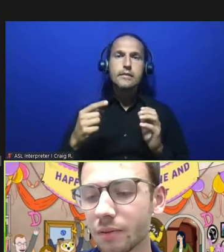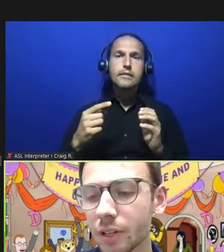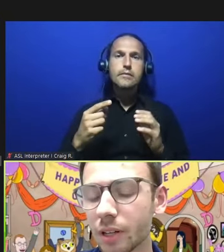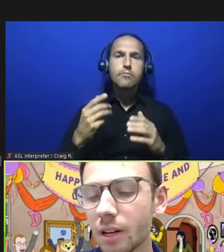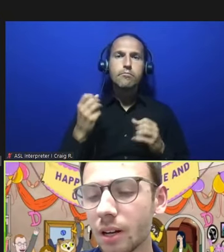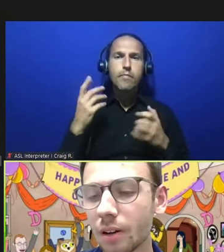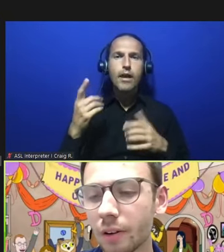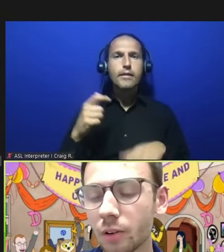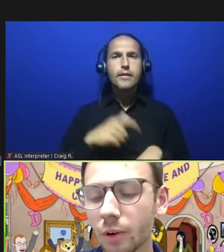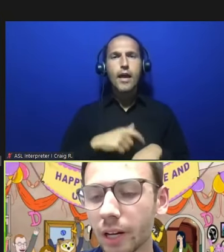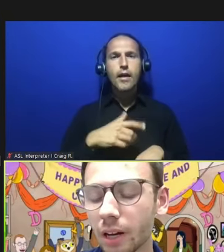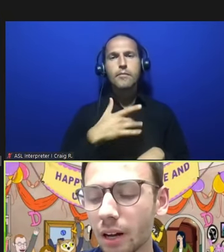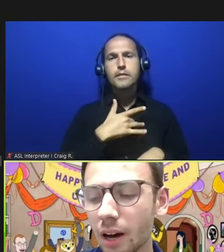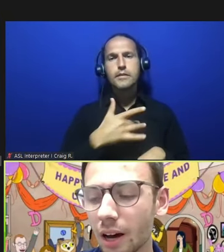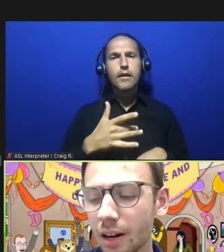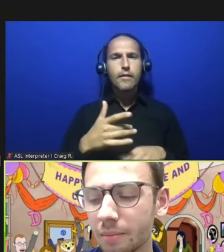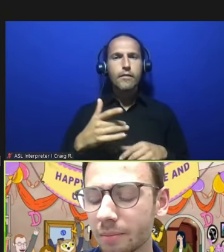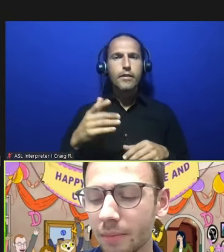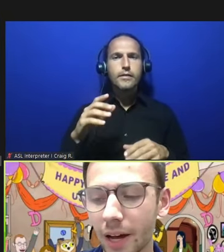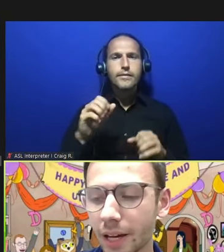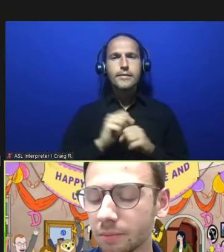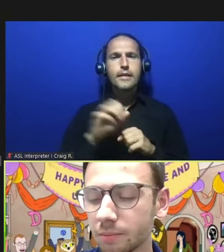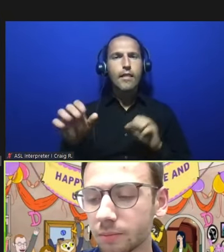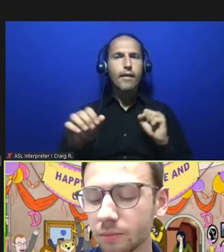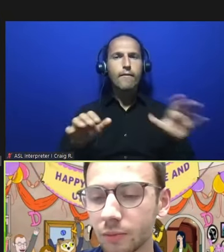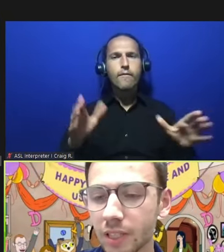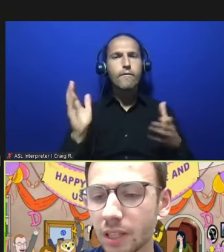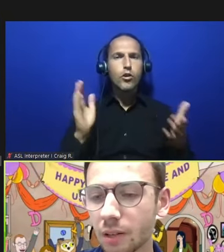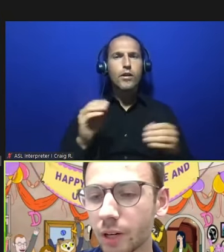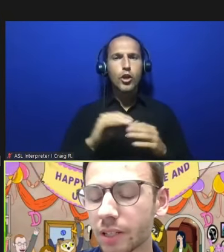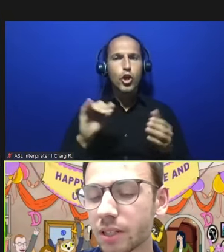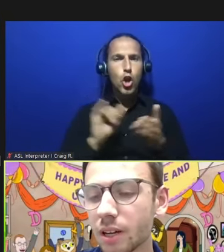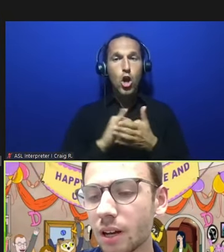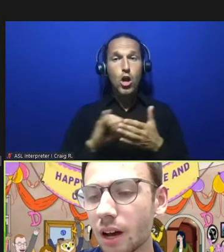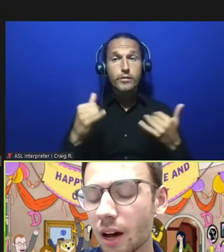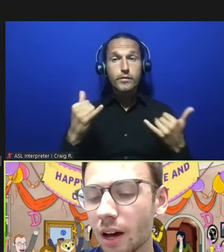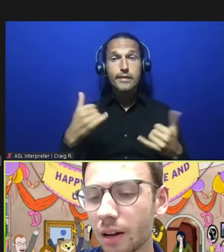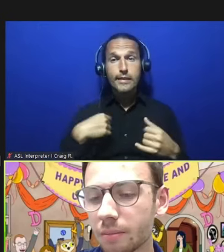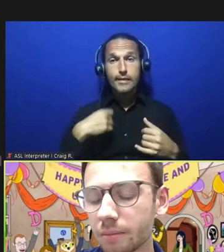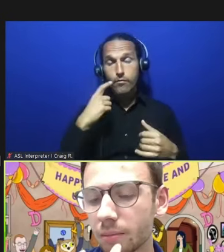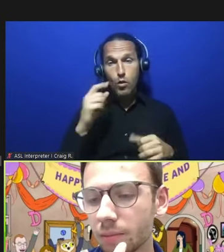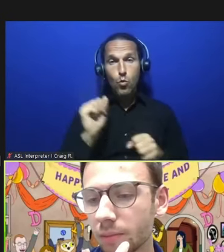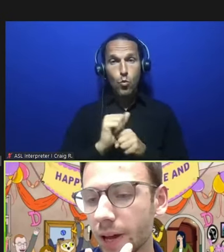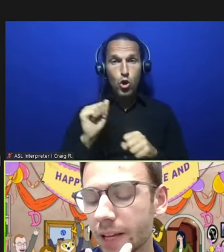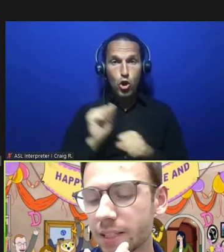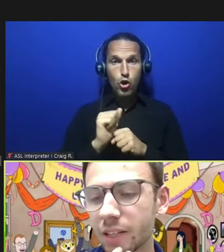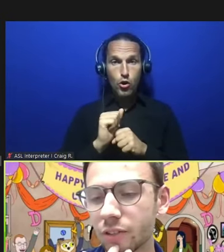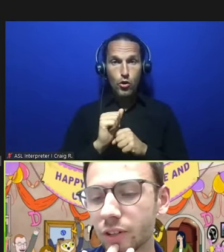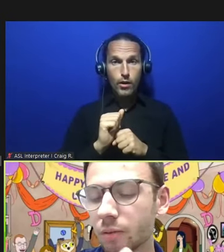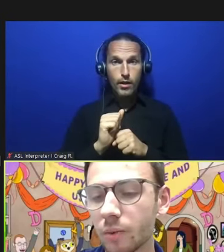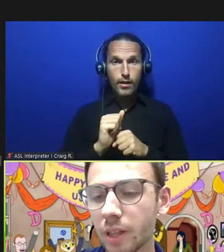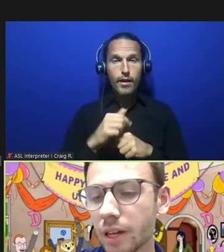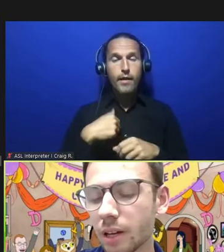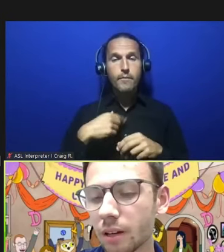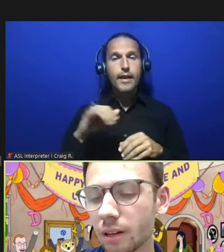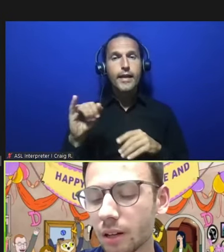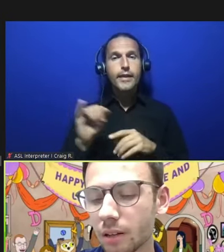being delivered around New York. I recently worked as an